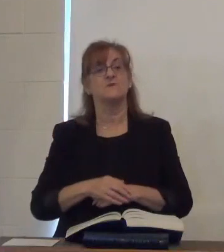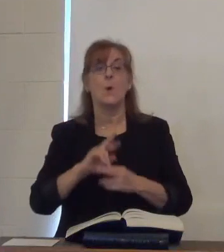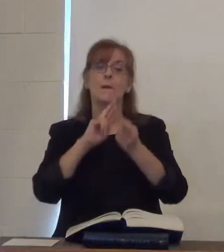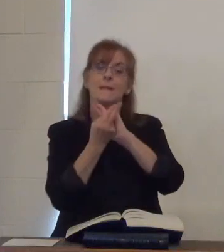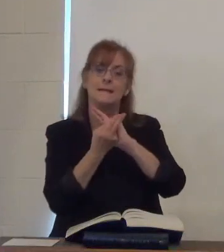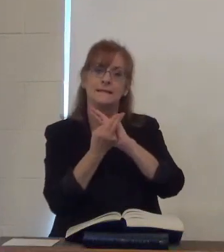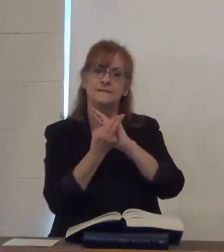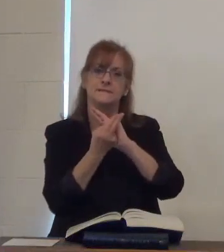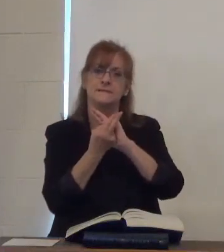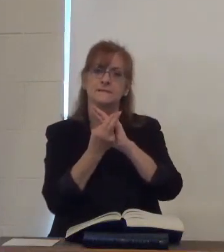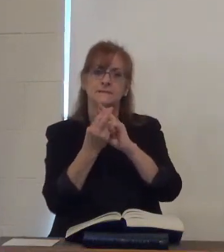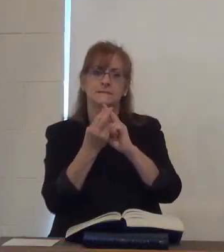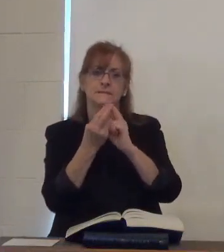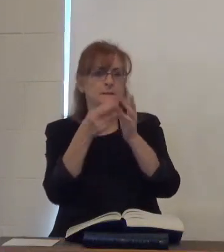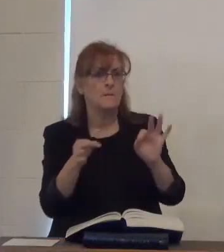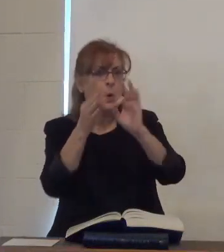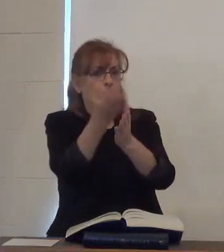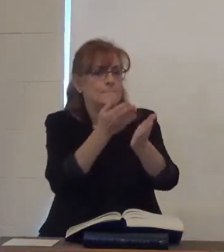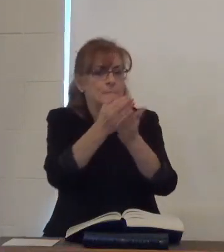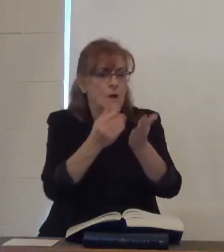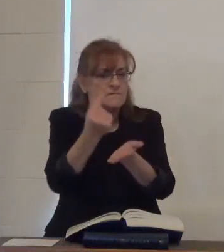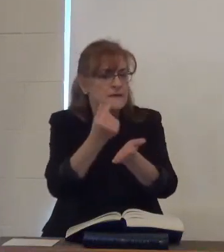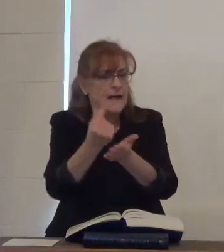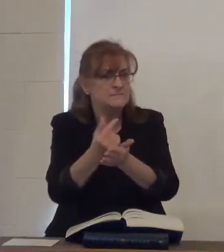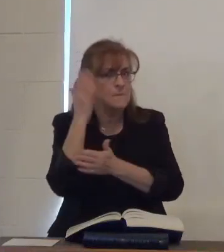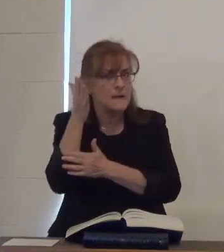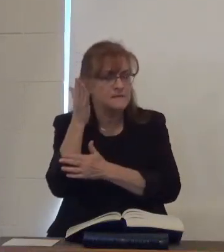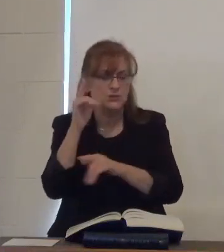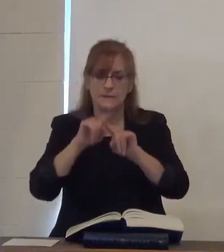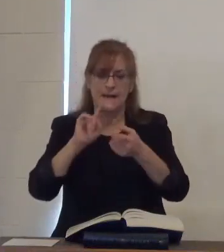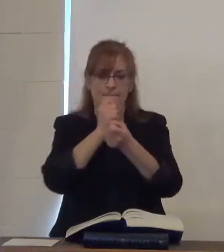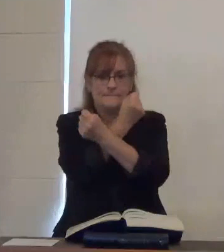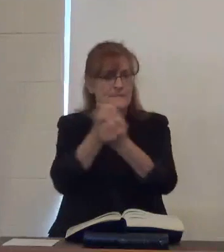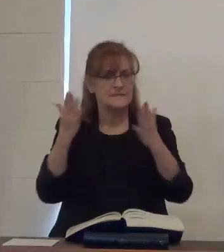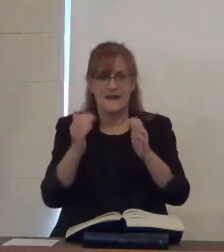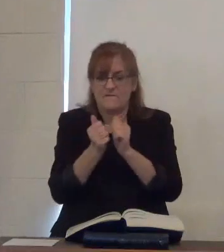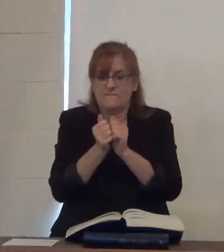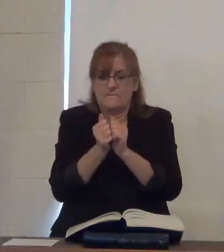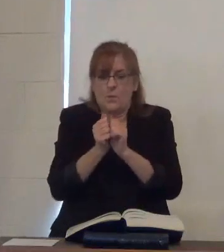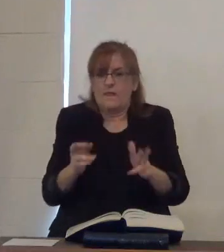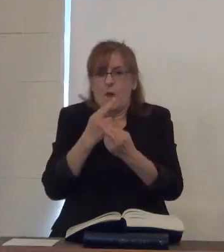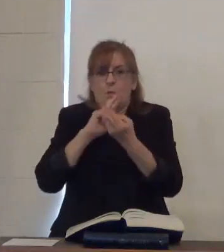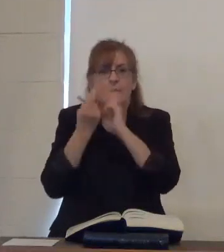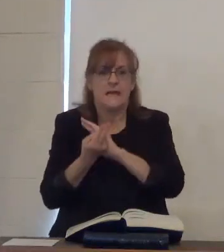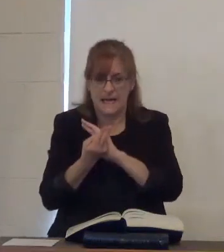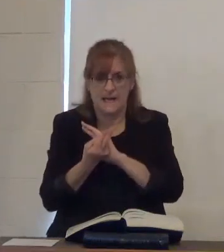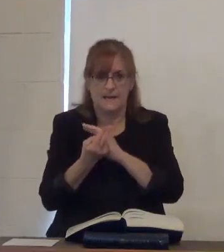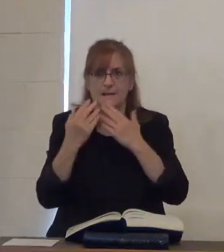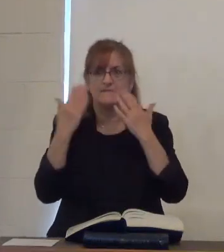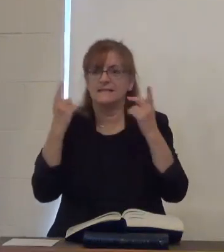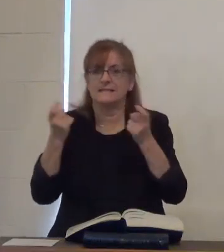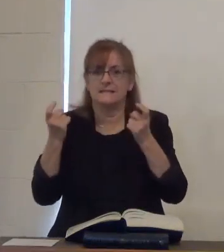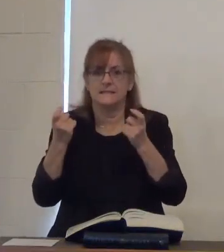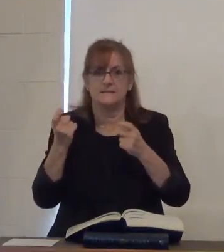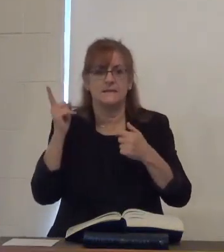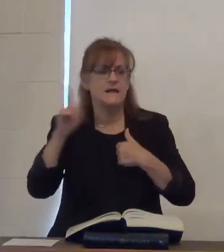the gospel message. You can't be saved without repenting of sin. I remember talking to a woman one time who said, I want to be